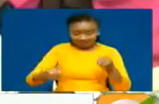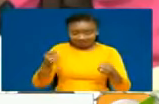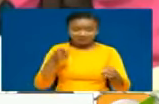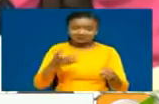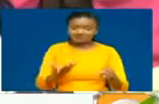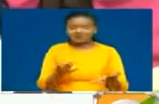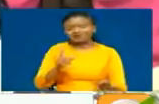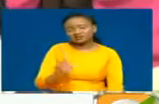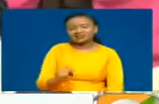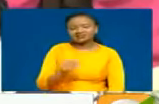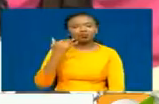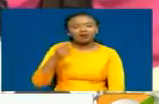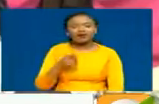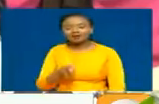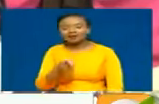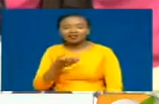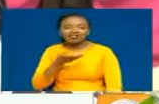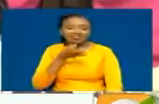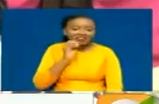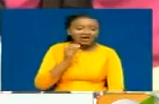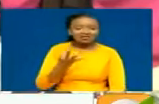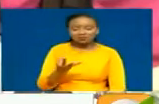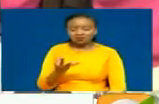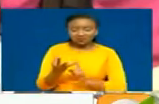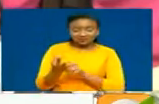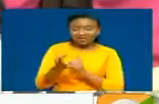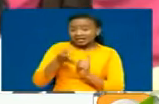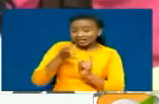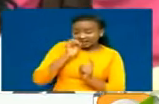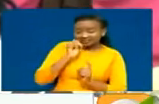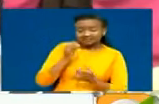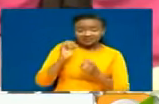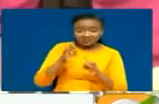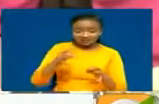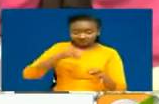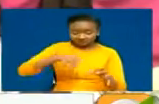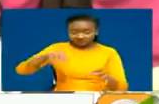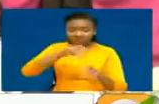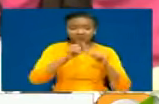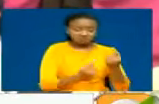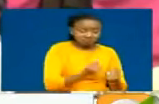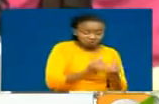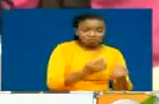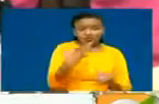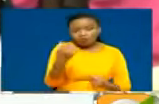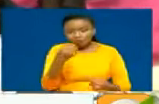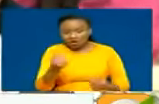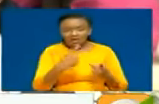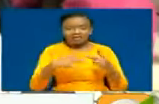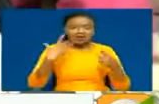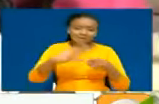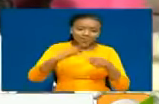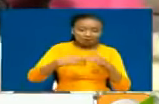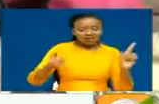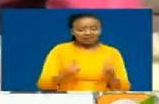itakuwa iko bei rahisi kidogo. Hiyo ya 30 bob, ukiwekelea hata kama ni ugali inaweza